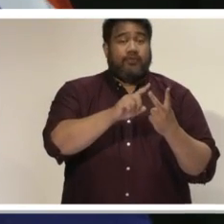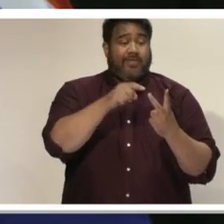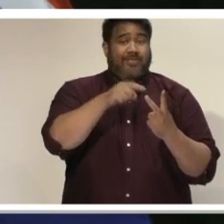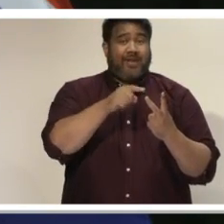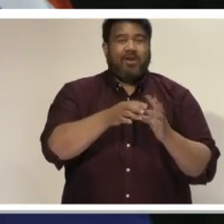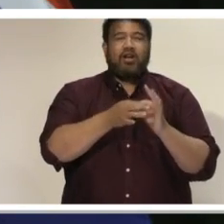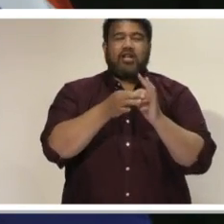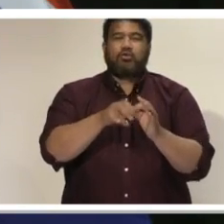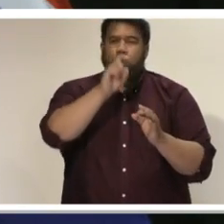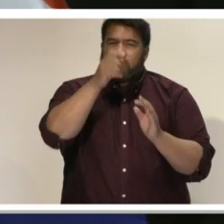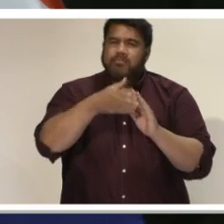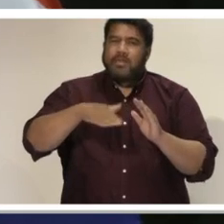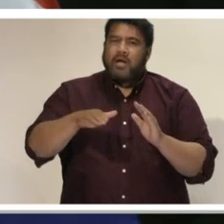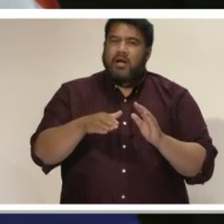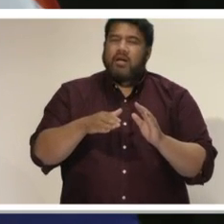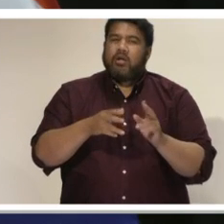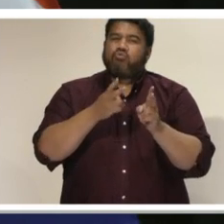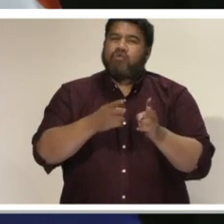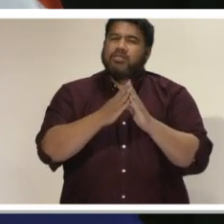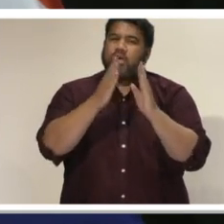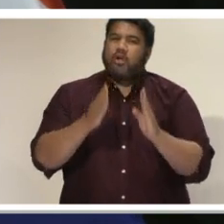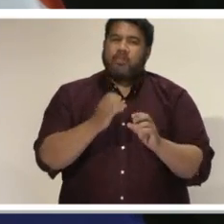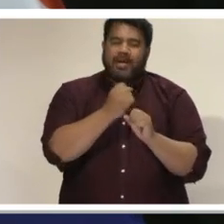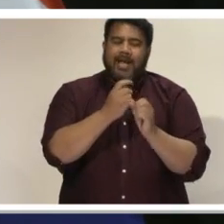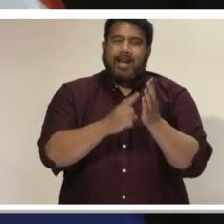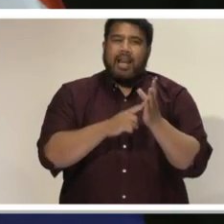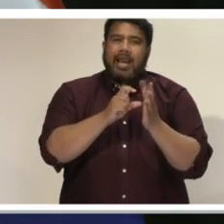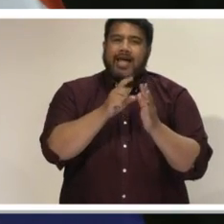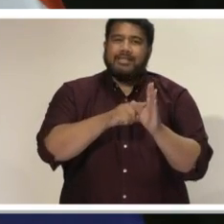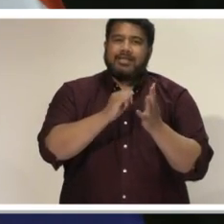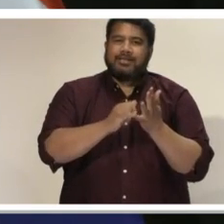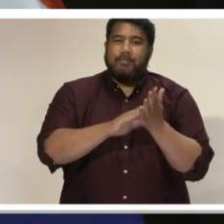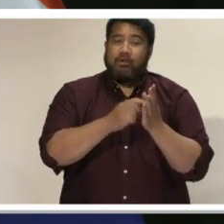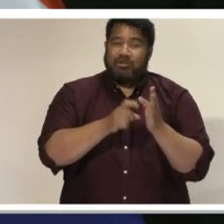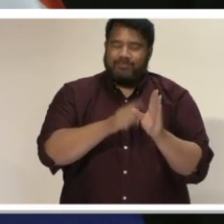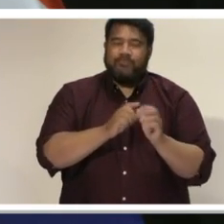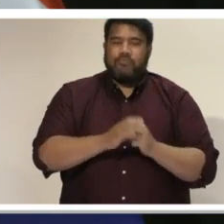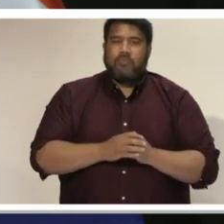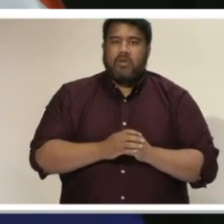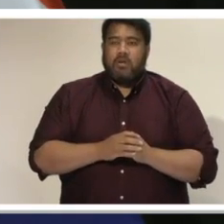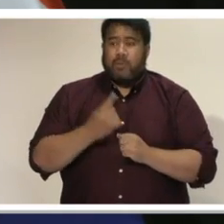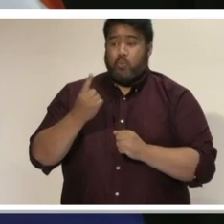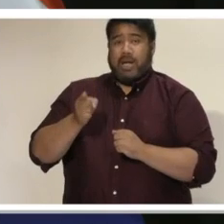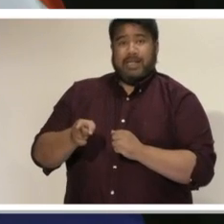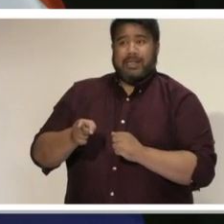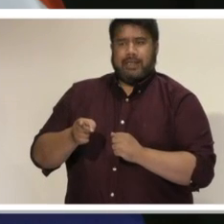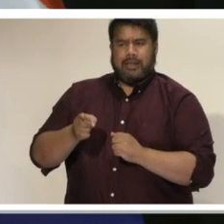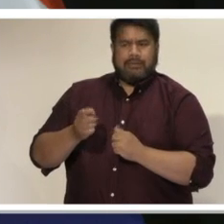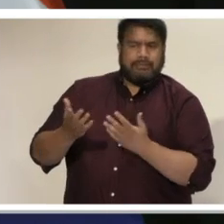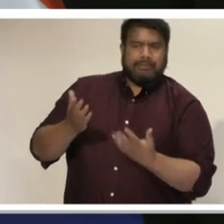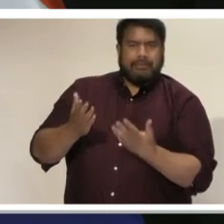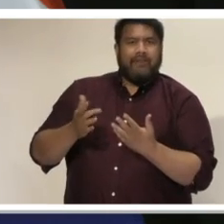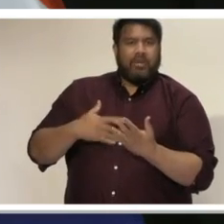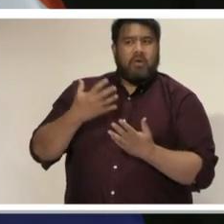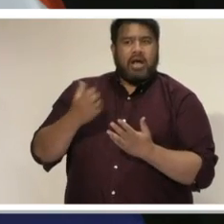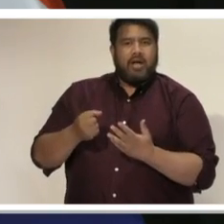Home in Hawke's Bay. The probable case, which is from South Canterbury, is currently under investigation.